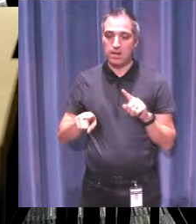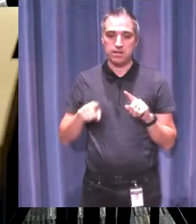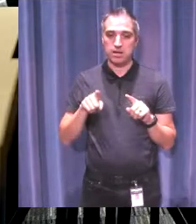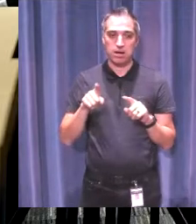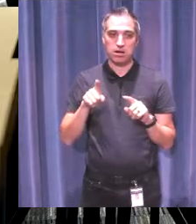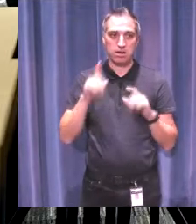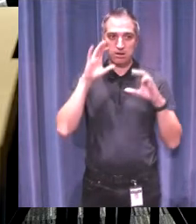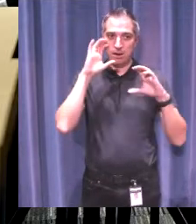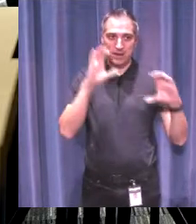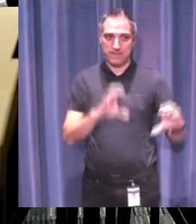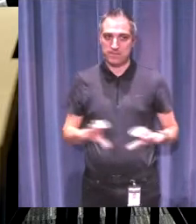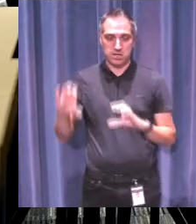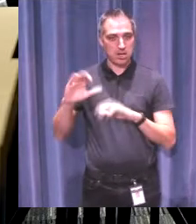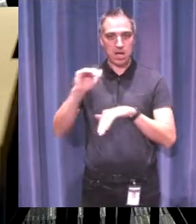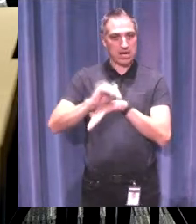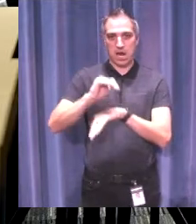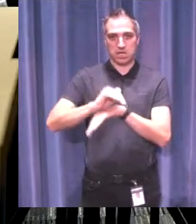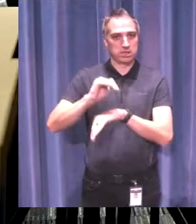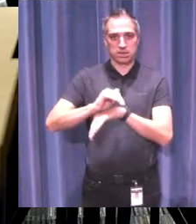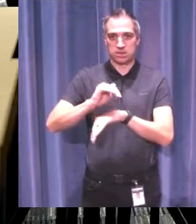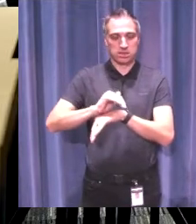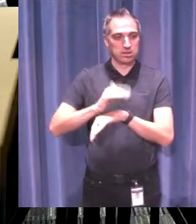this is things that keep me up at night.